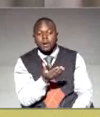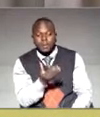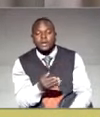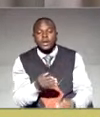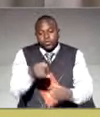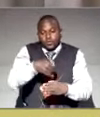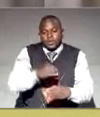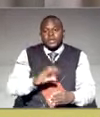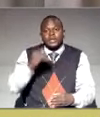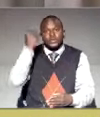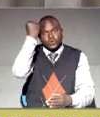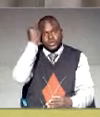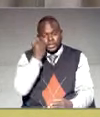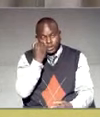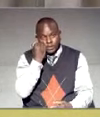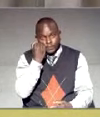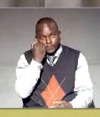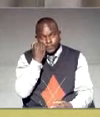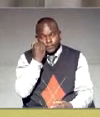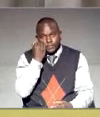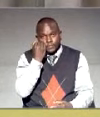within the judiciary.